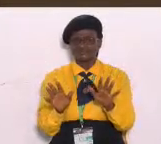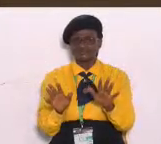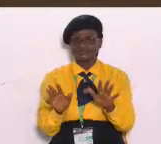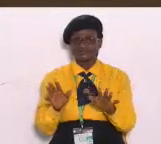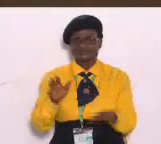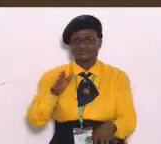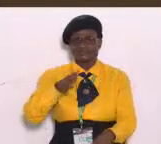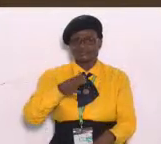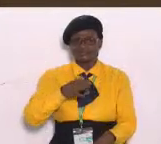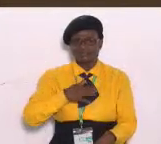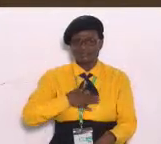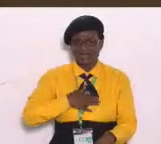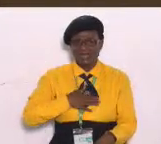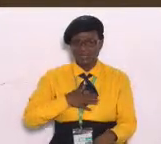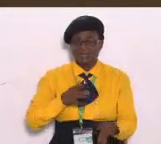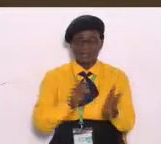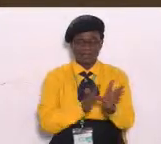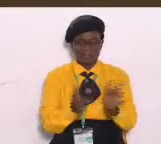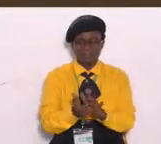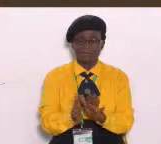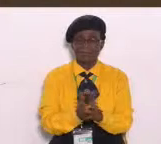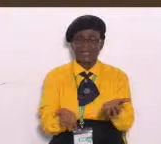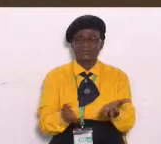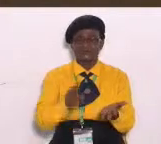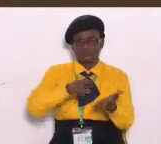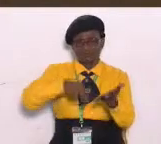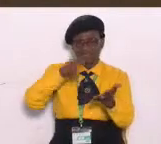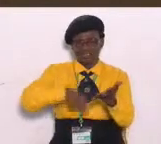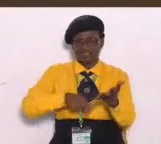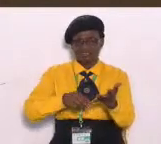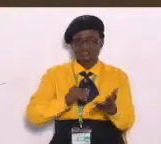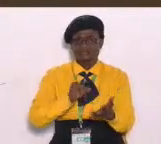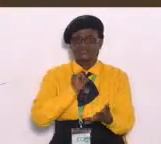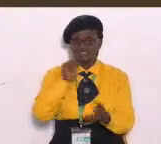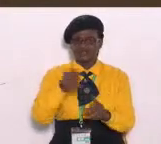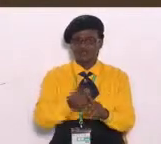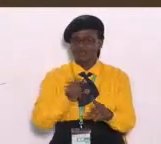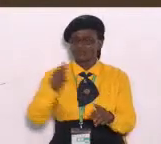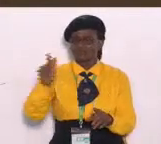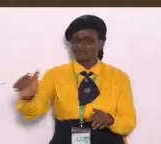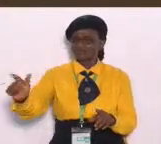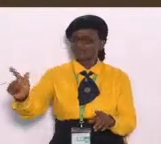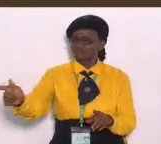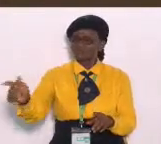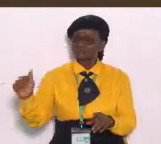My text will be from Galatians chapter 3,